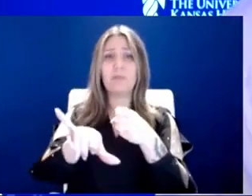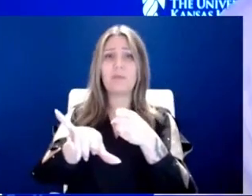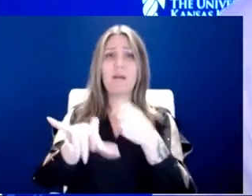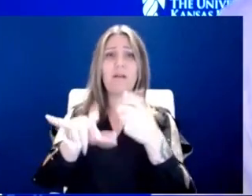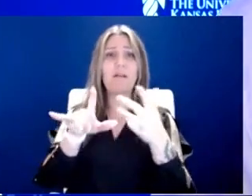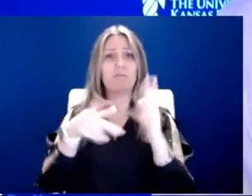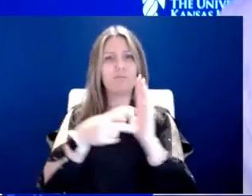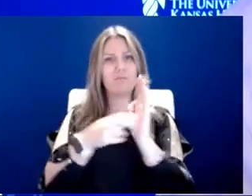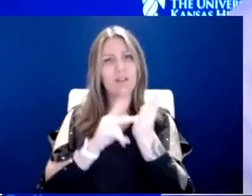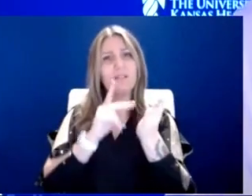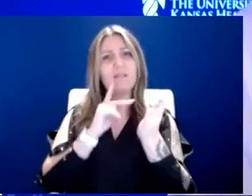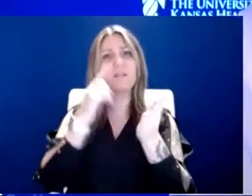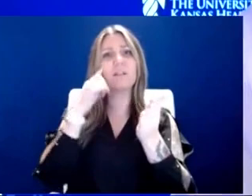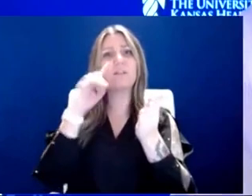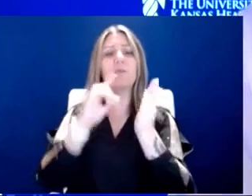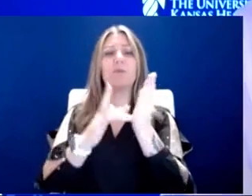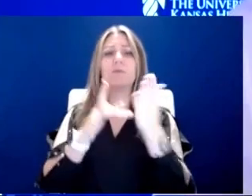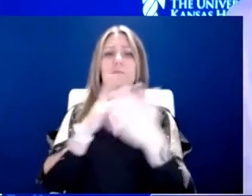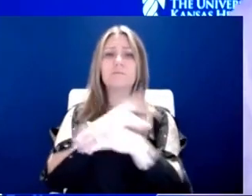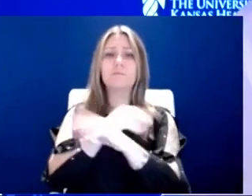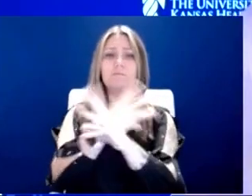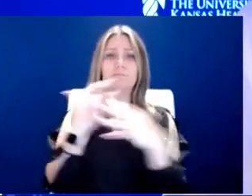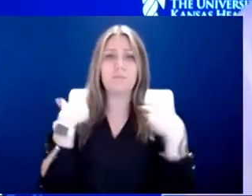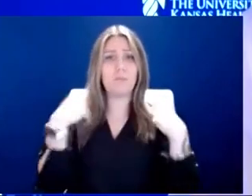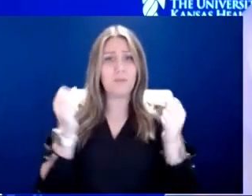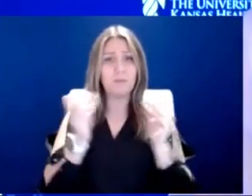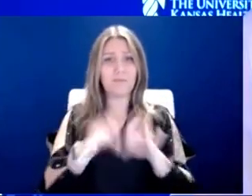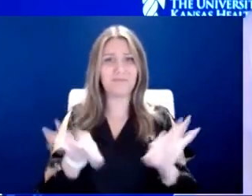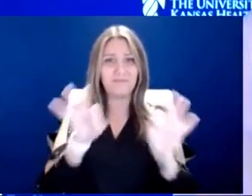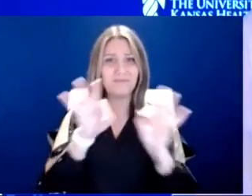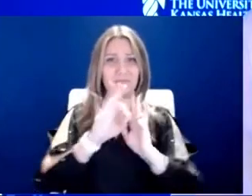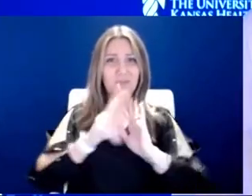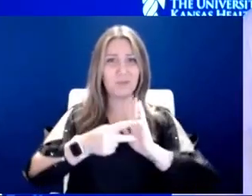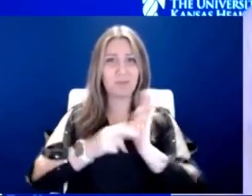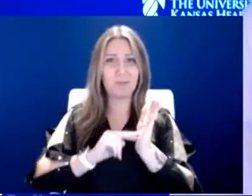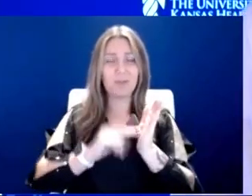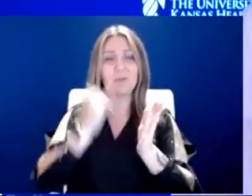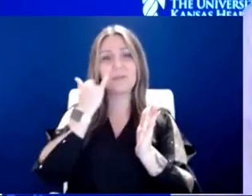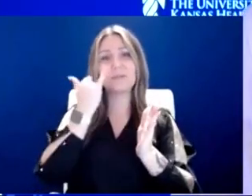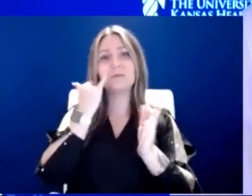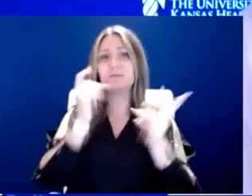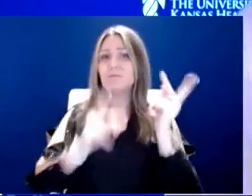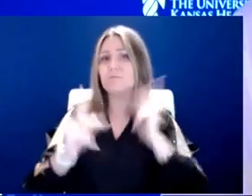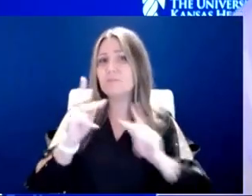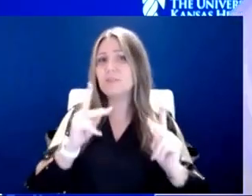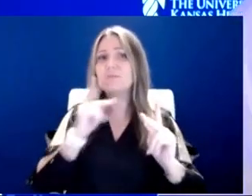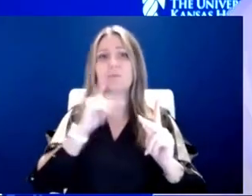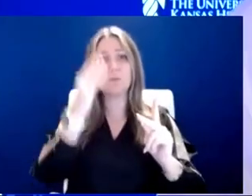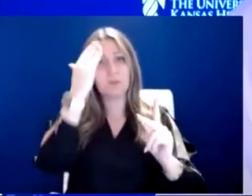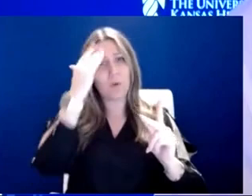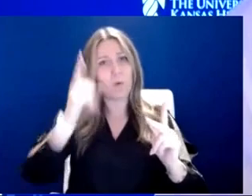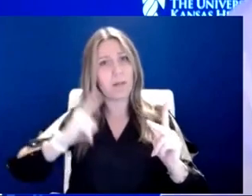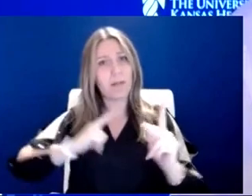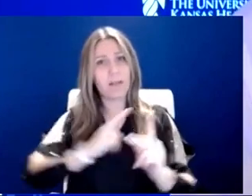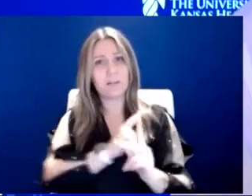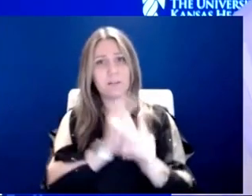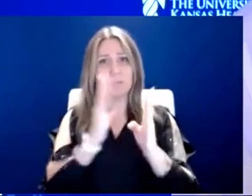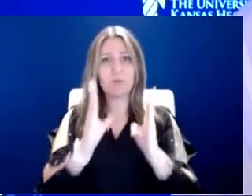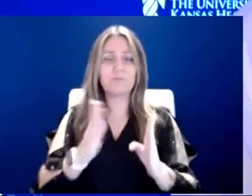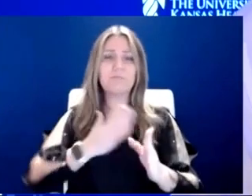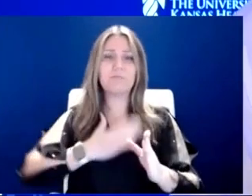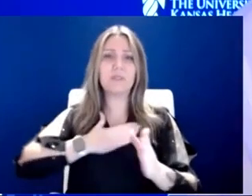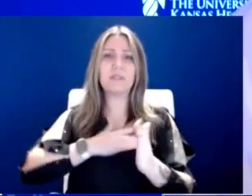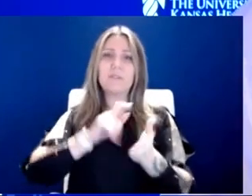serve a very important purpose. So if you know people, legislators, please continue to write them and endorse the